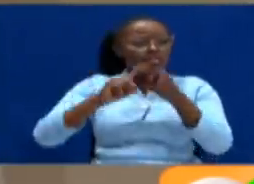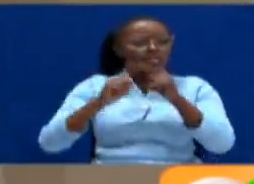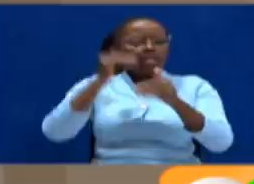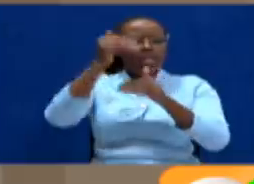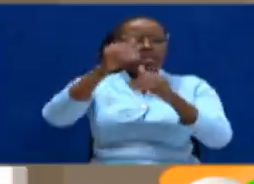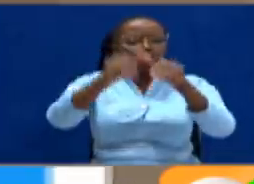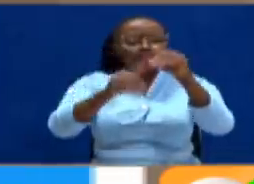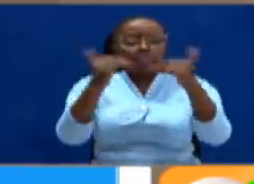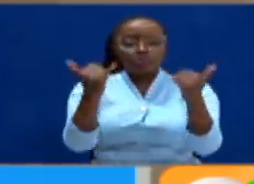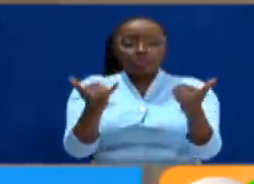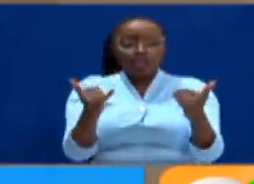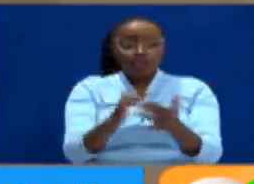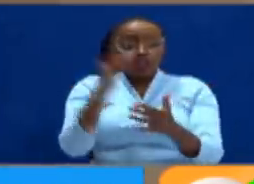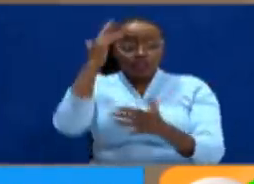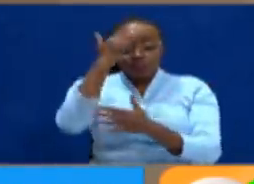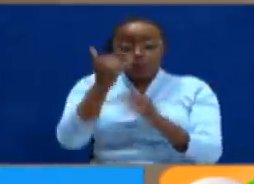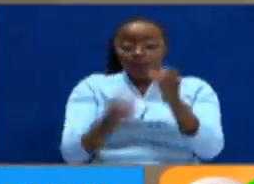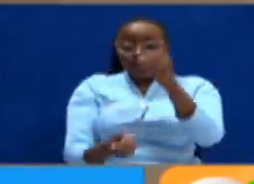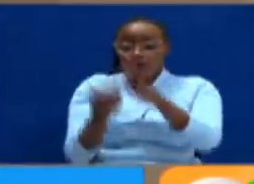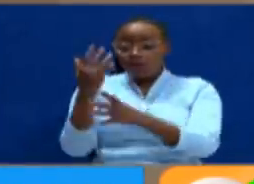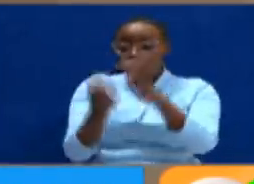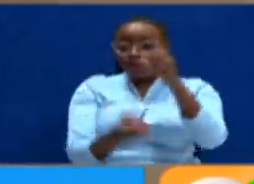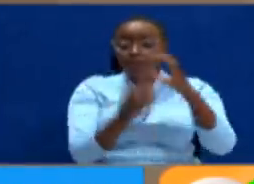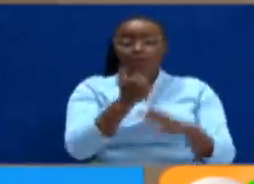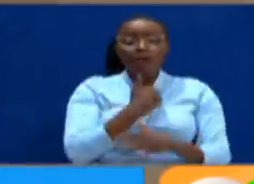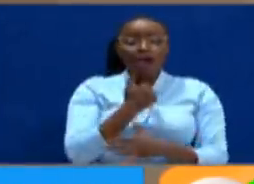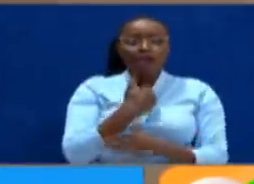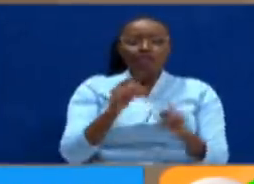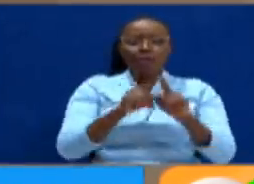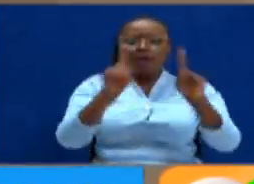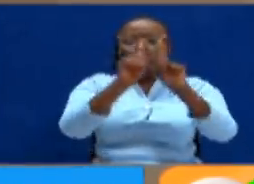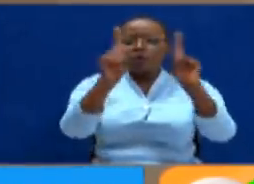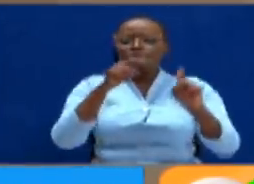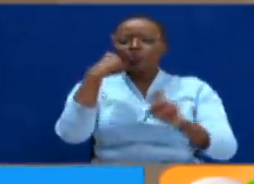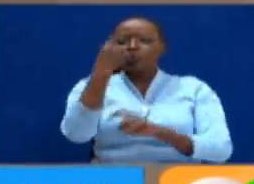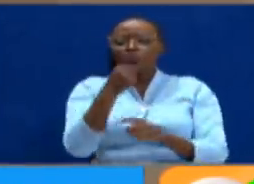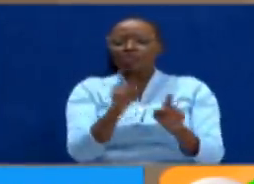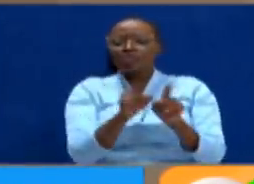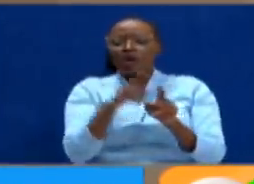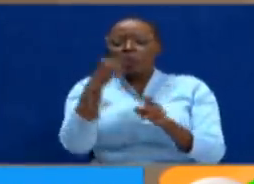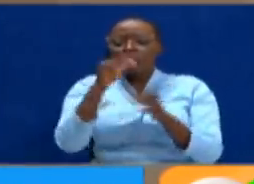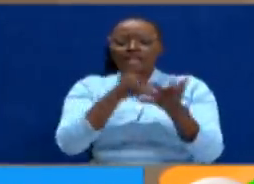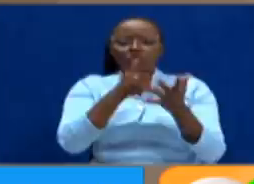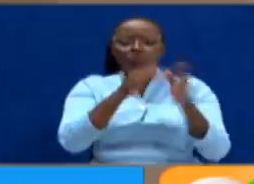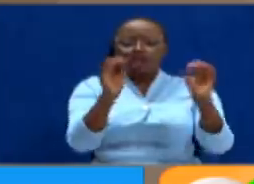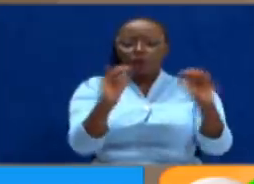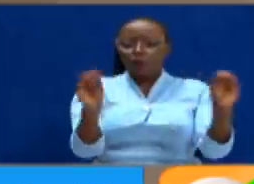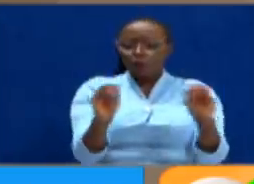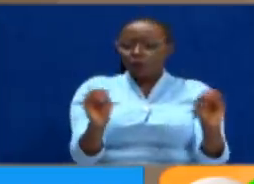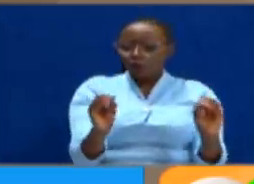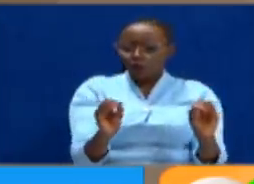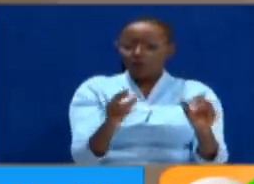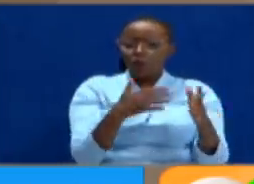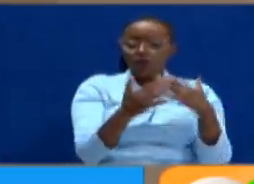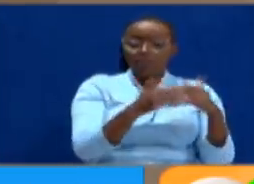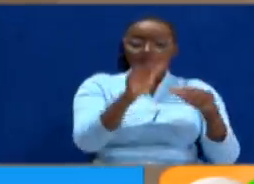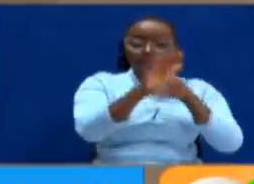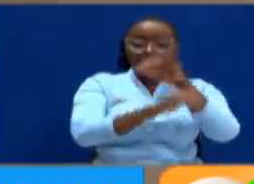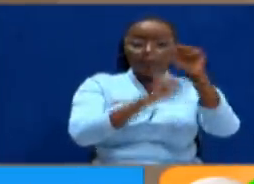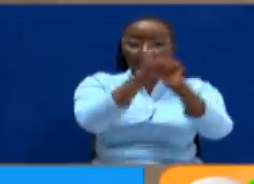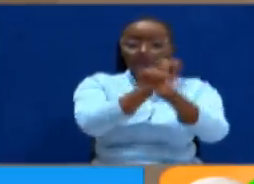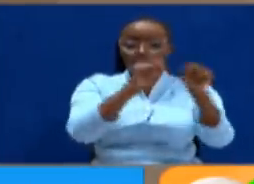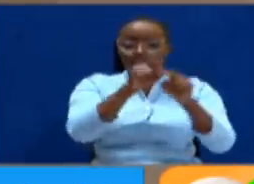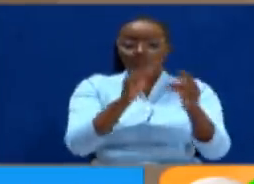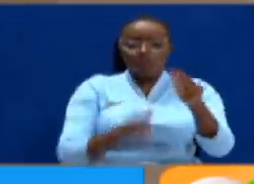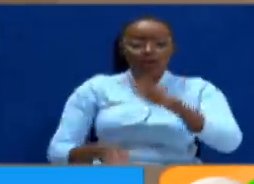next election. You know, that's why these formations are coming up. And the question of who is in it, who is being excluded, whether the deputy president is